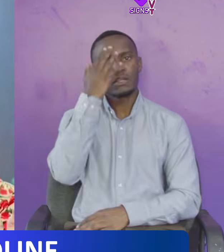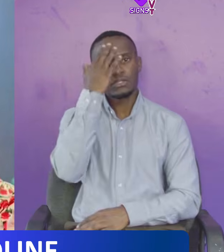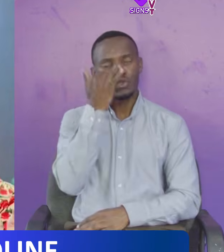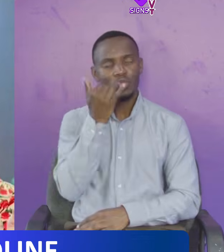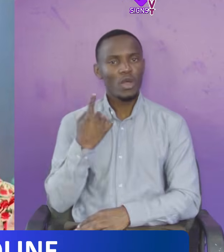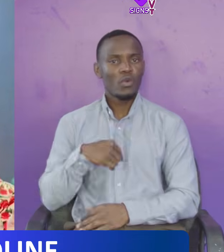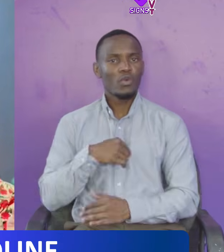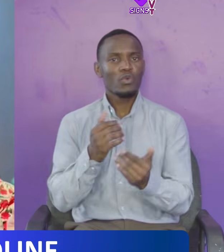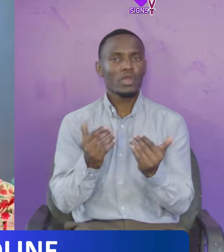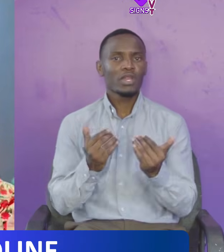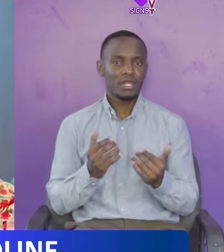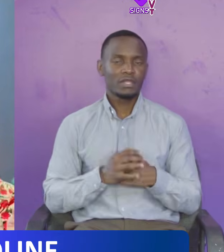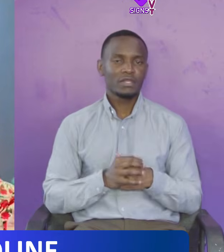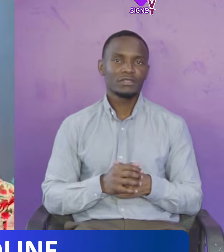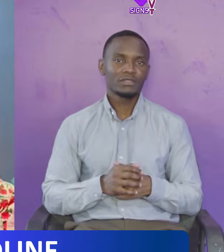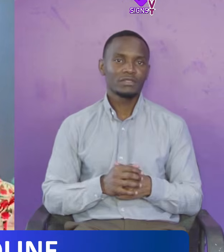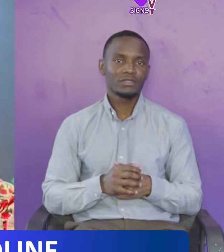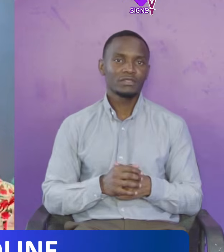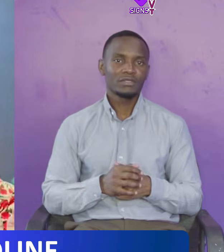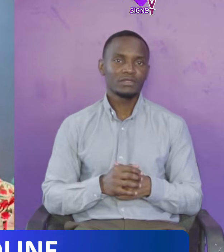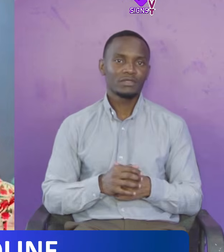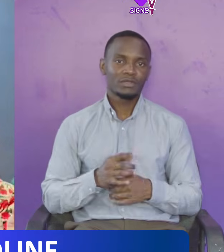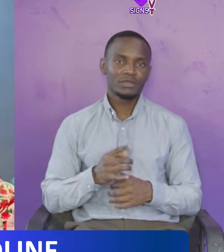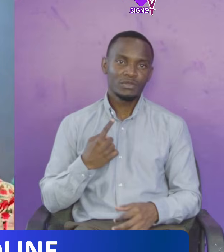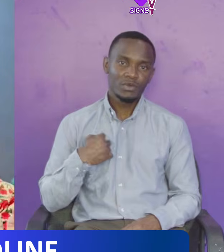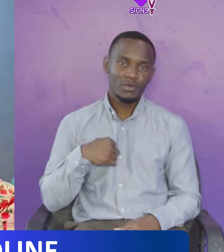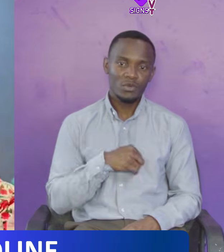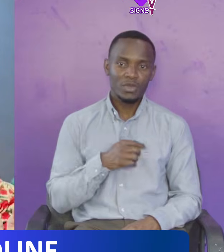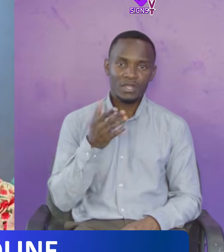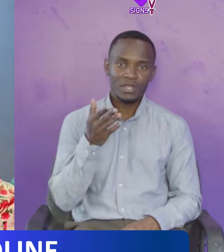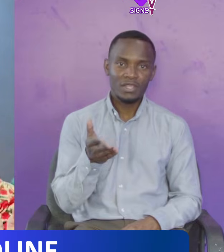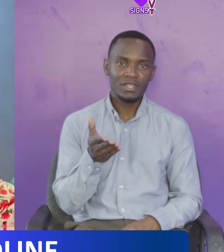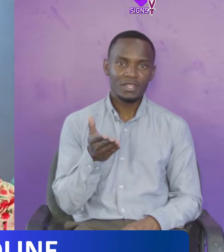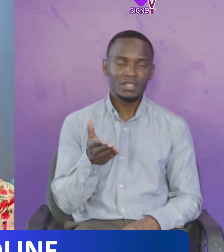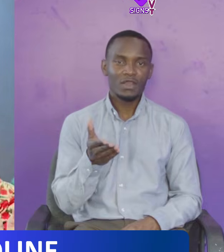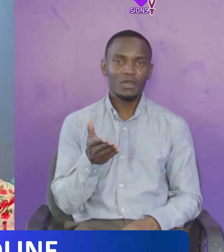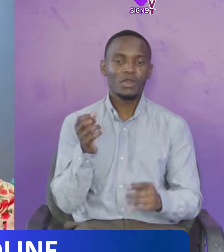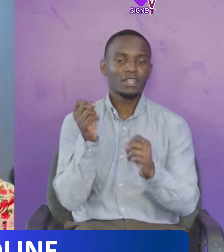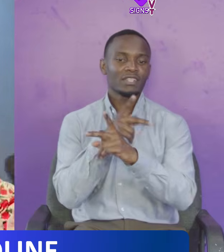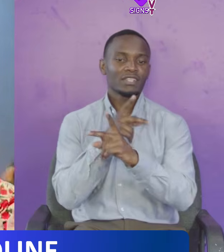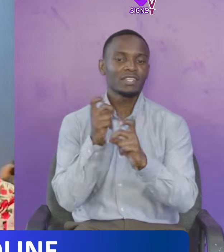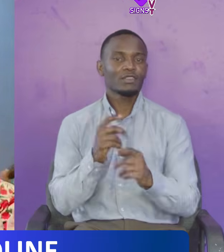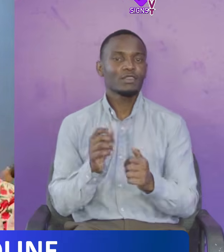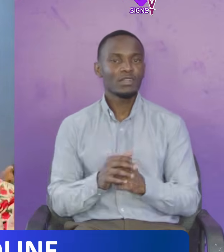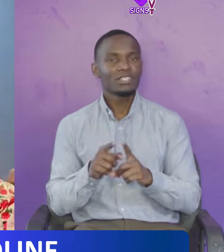on TikTok already. So Asante, but I've seen you have 1,000 followers only,